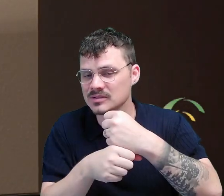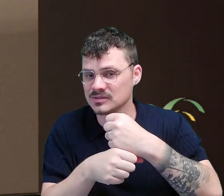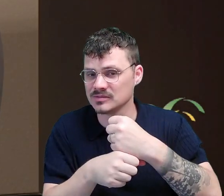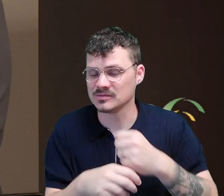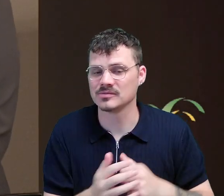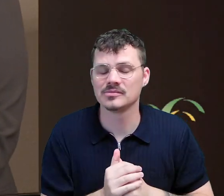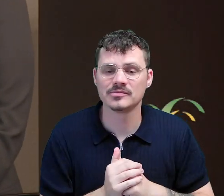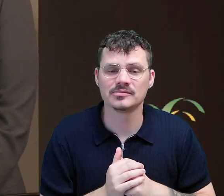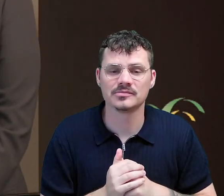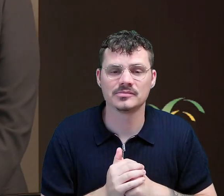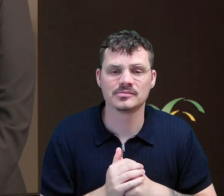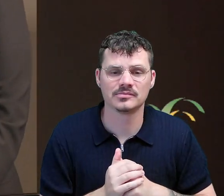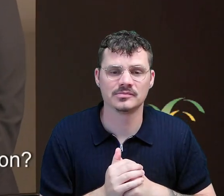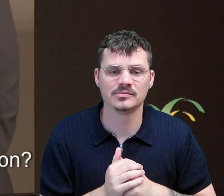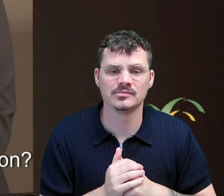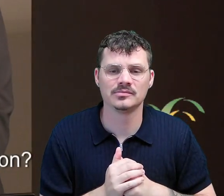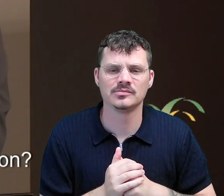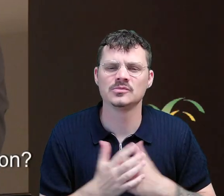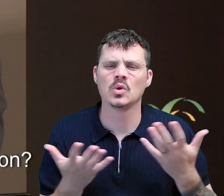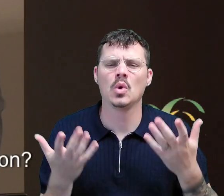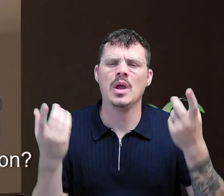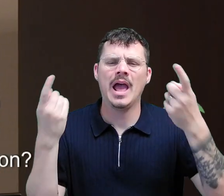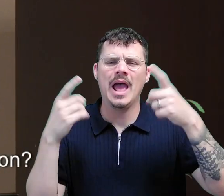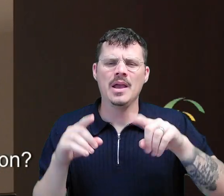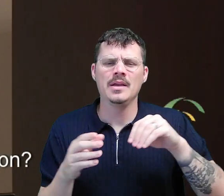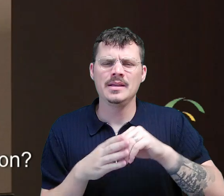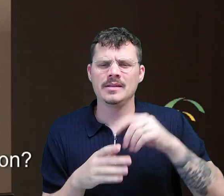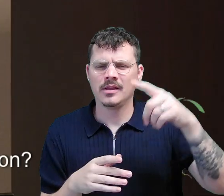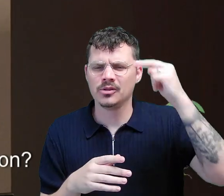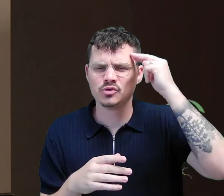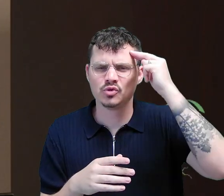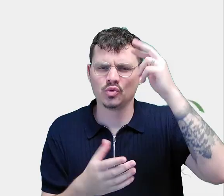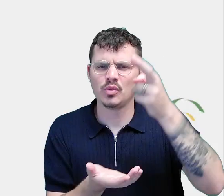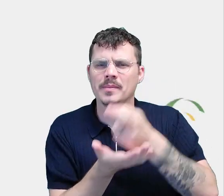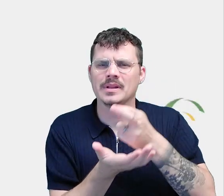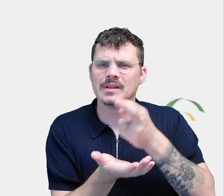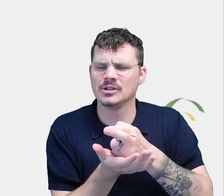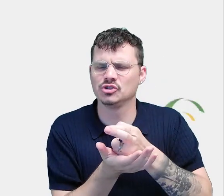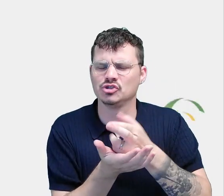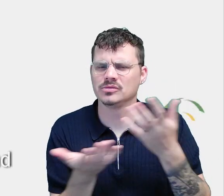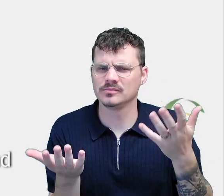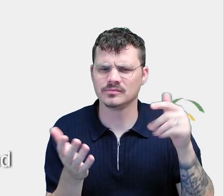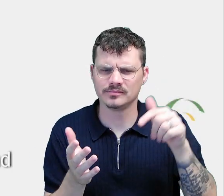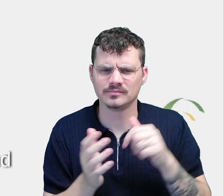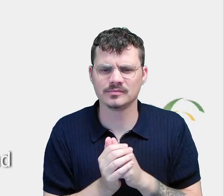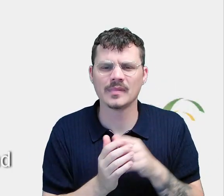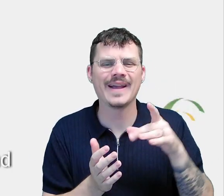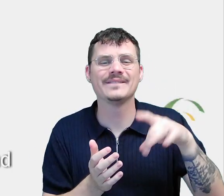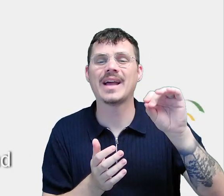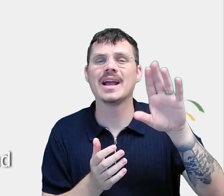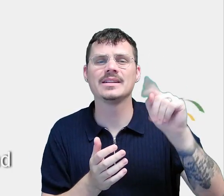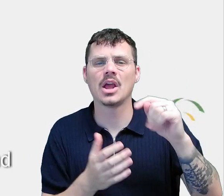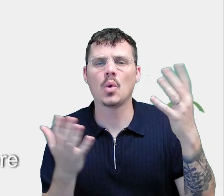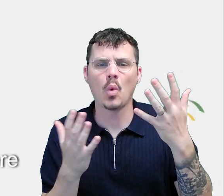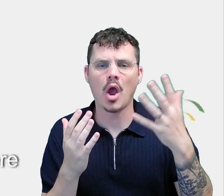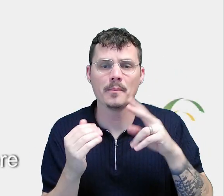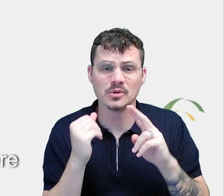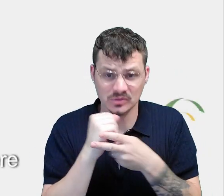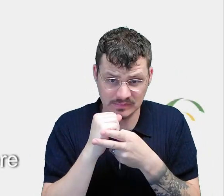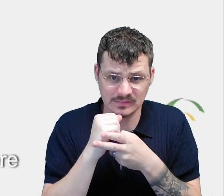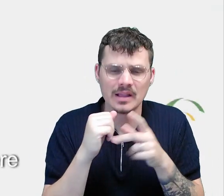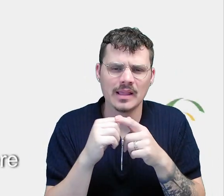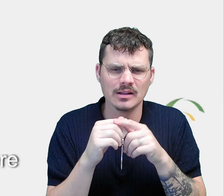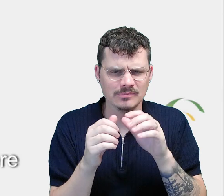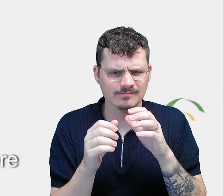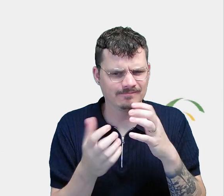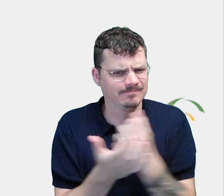setbacks. So what happens in neurorehabilitation? Find out what's been preserved and capitalize on